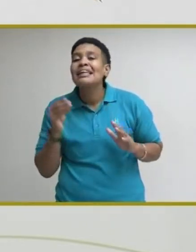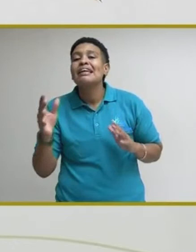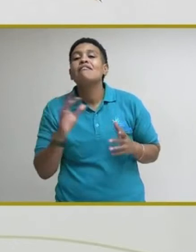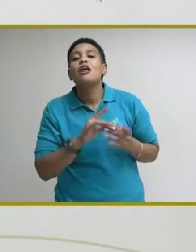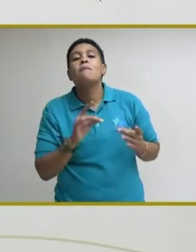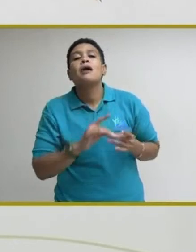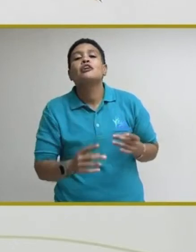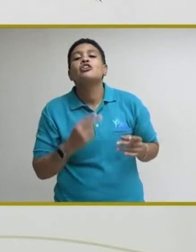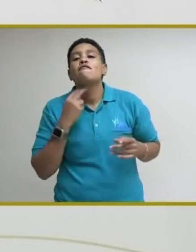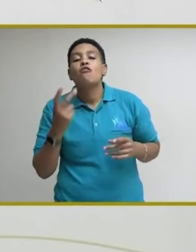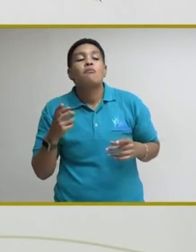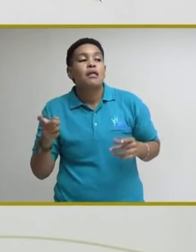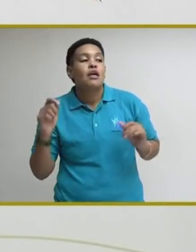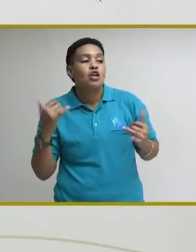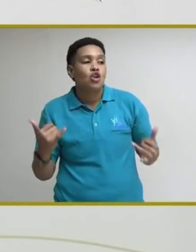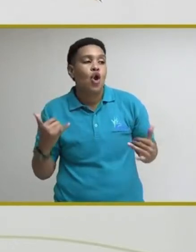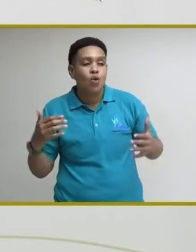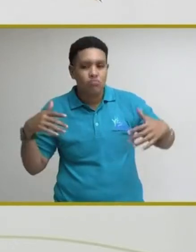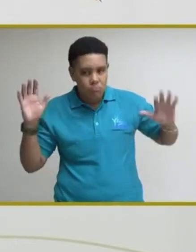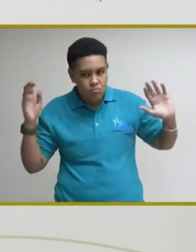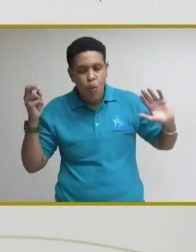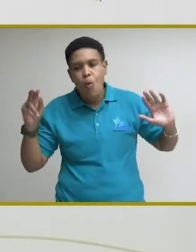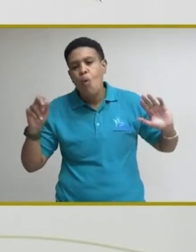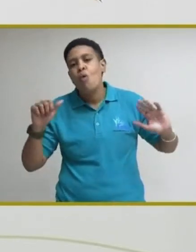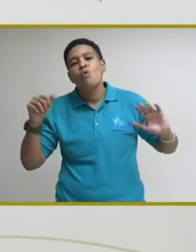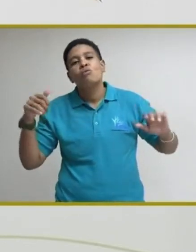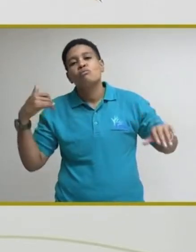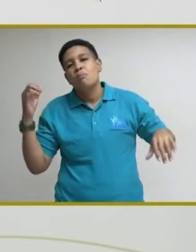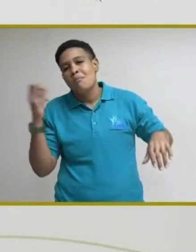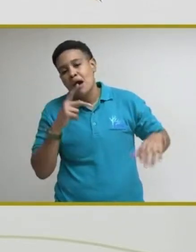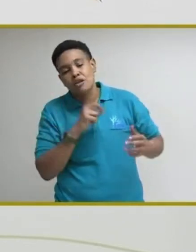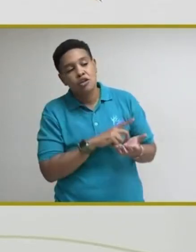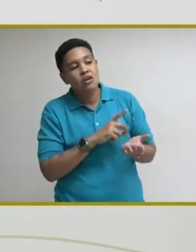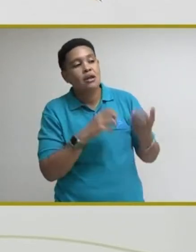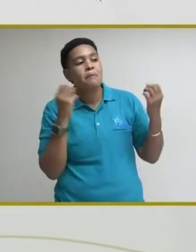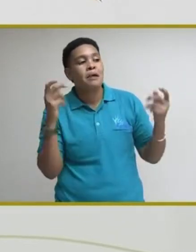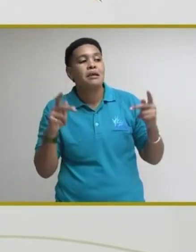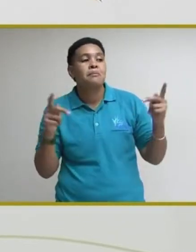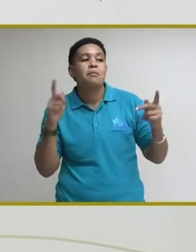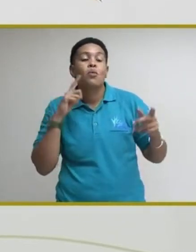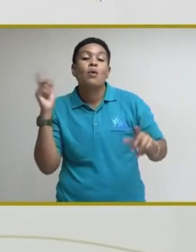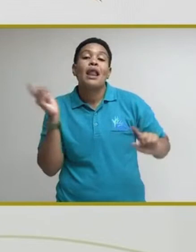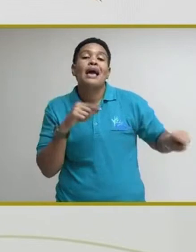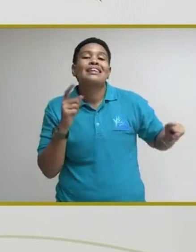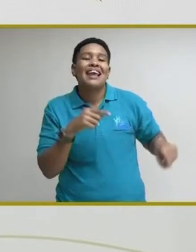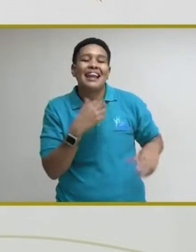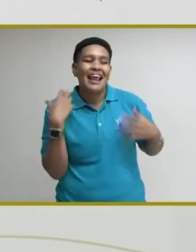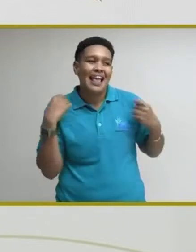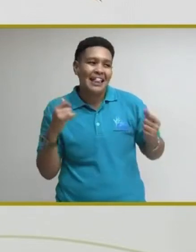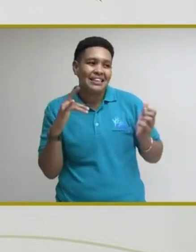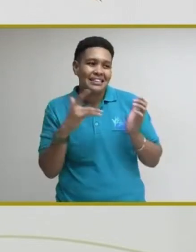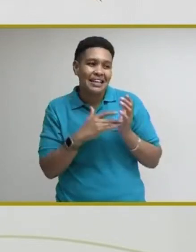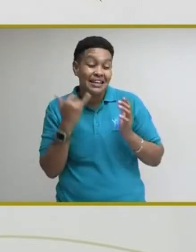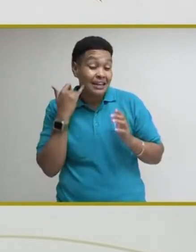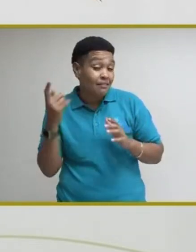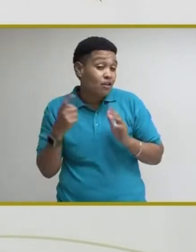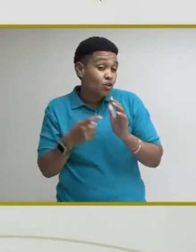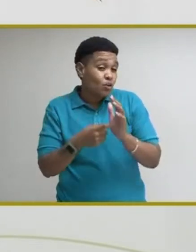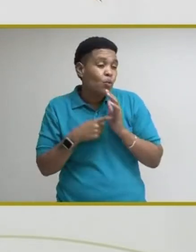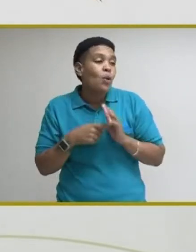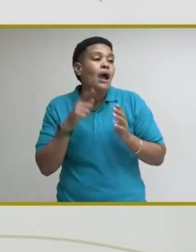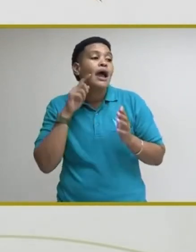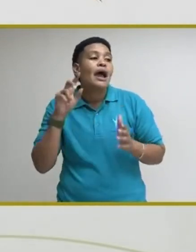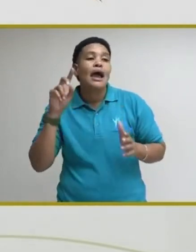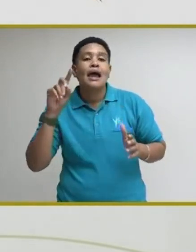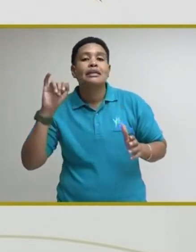message verbally that they are discharged. Many persons will attend the health centers if they do require a